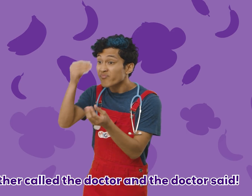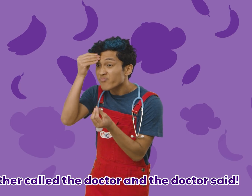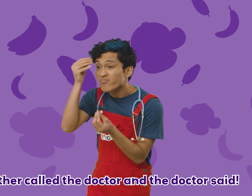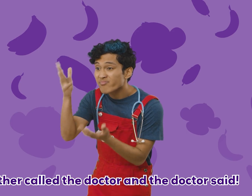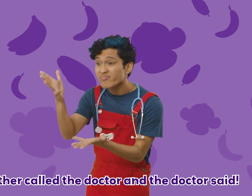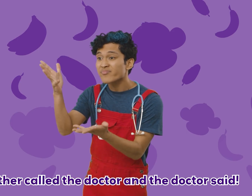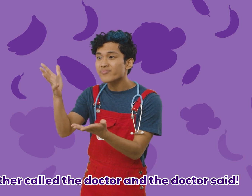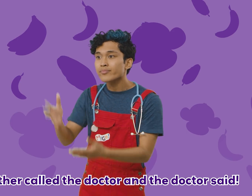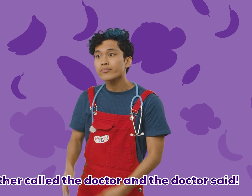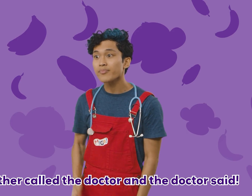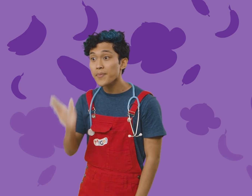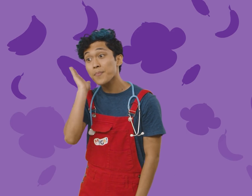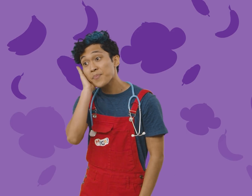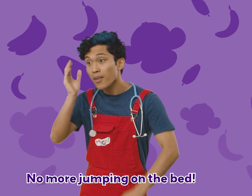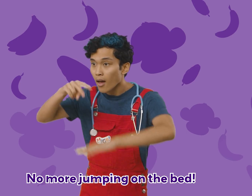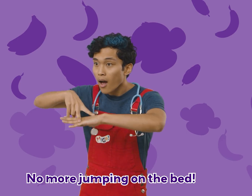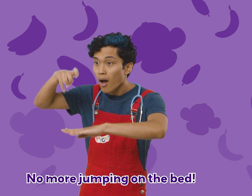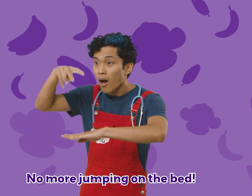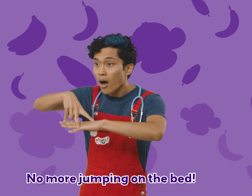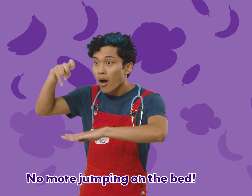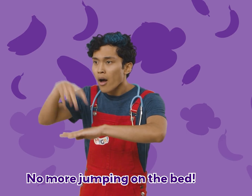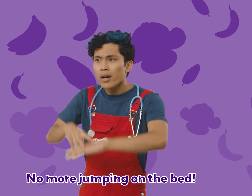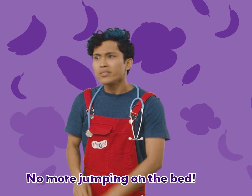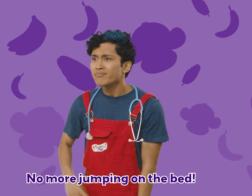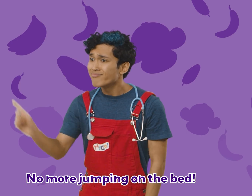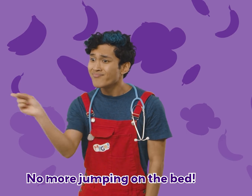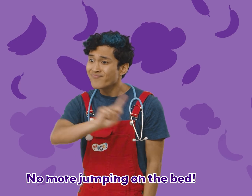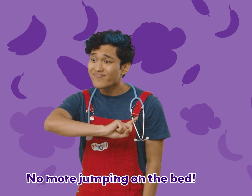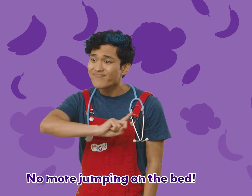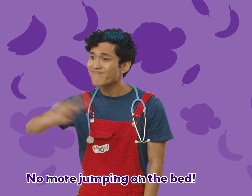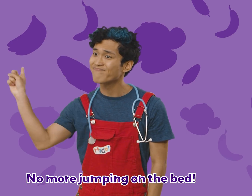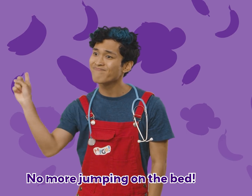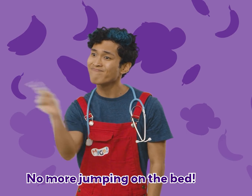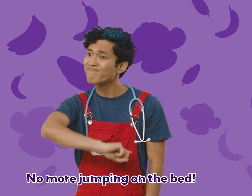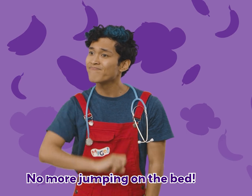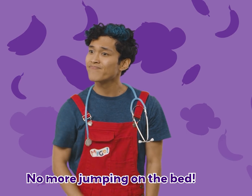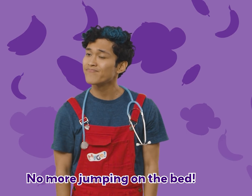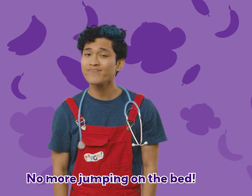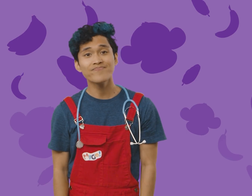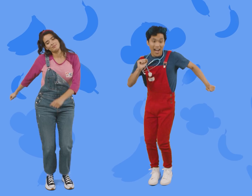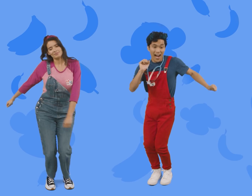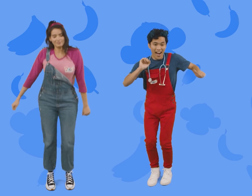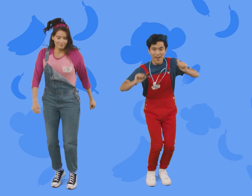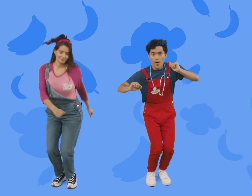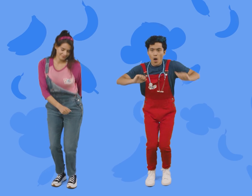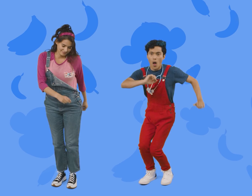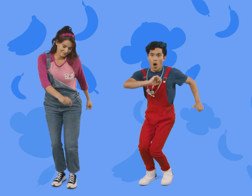the doctor said, no more jumping on the bed.